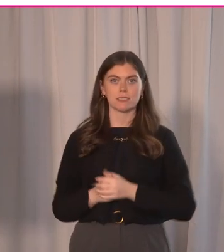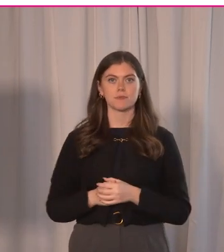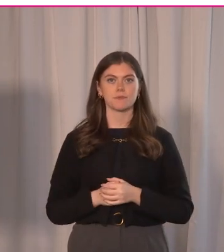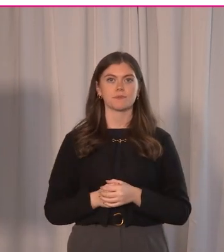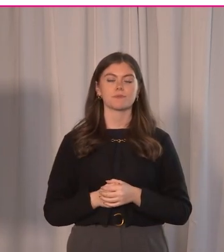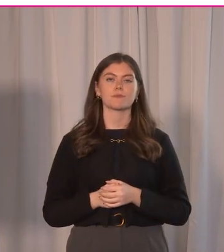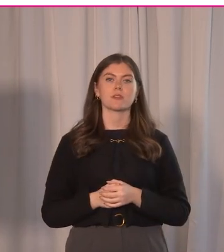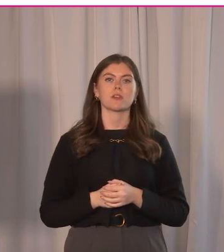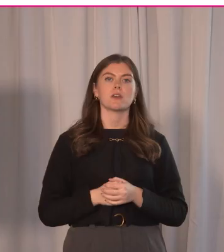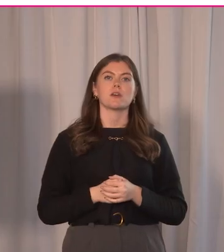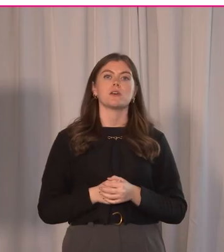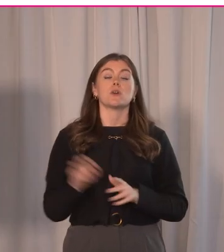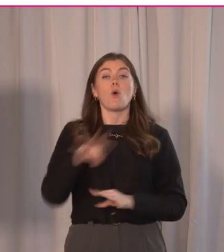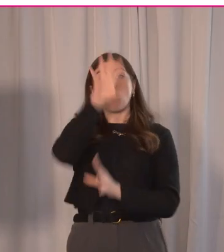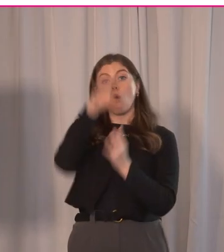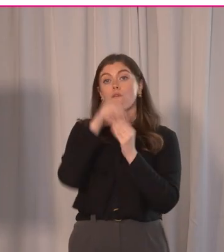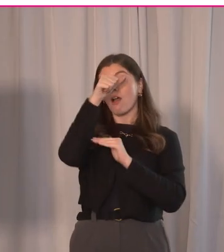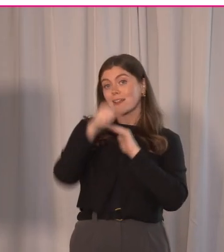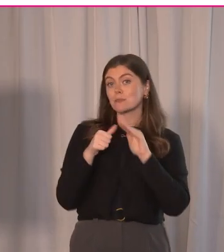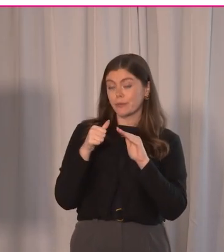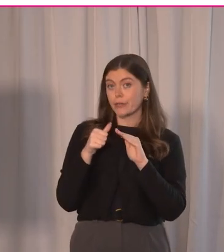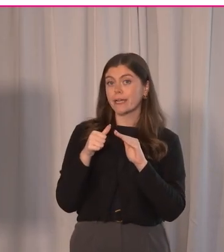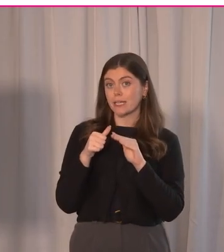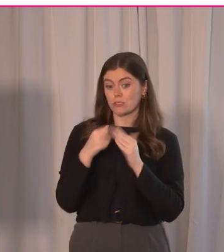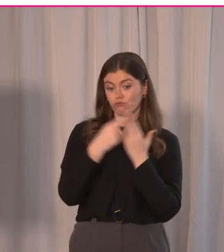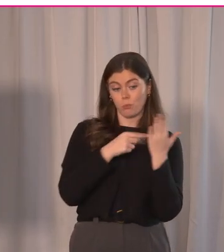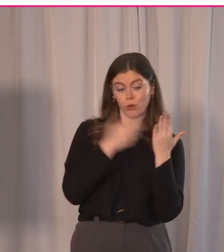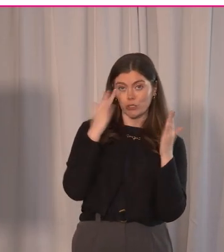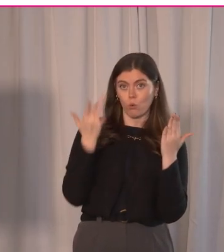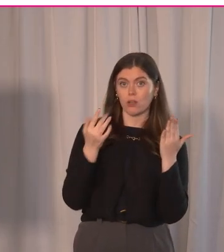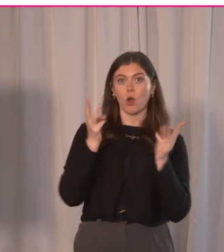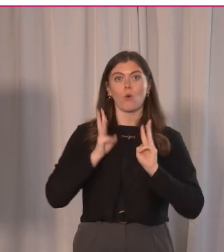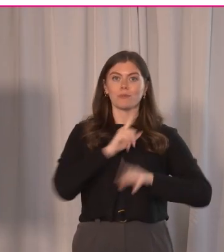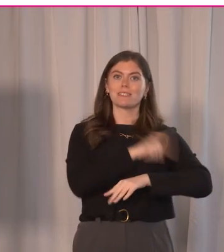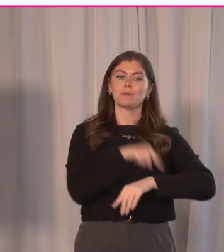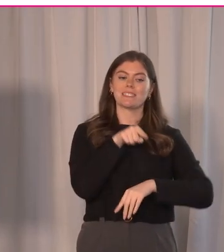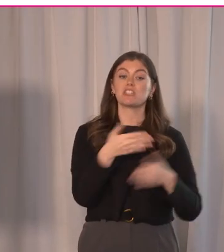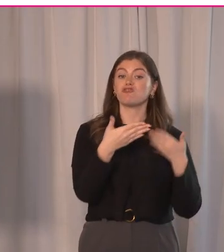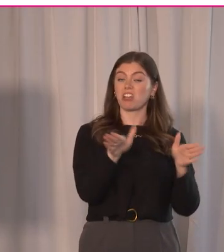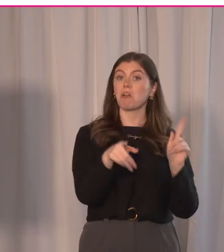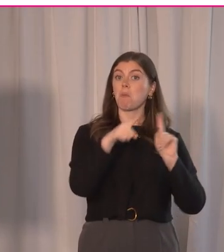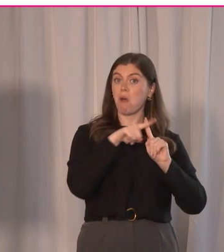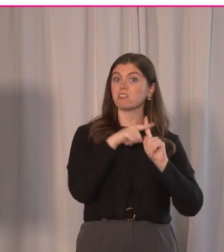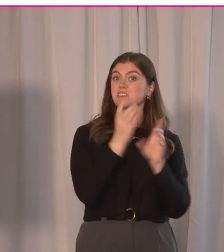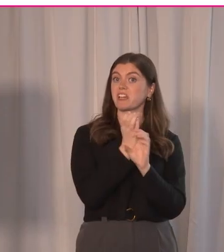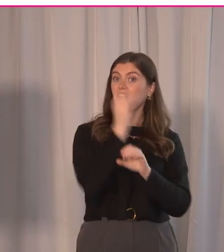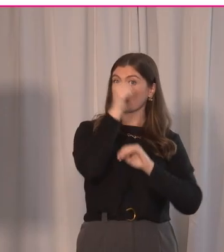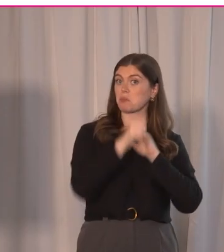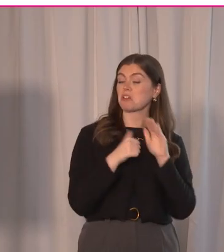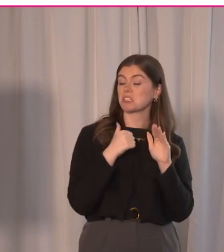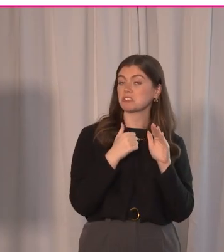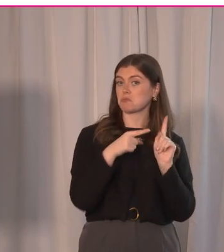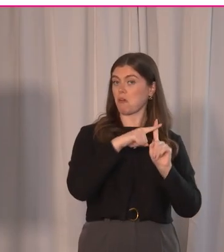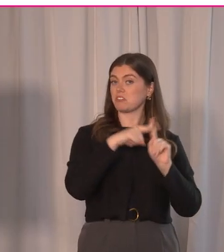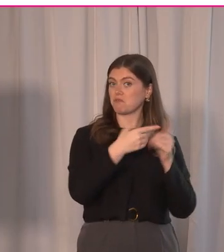So in terms of the overall experience from the report, women with disabilities generally did have positive care experiences. There was a